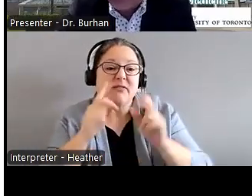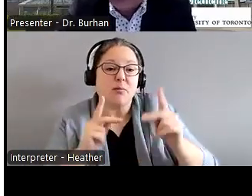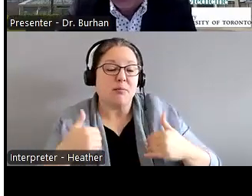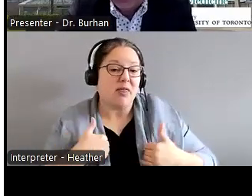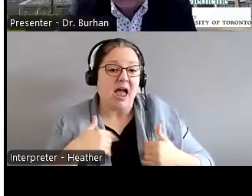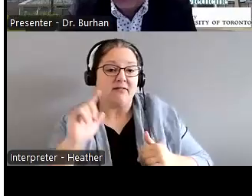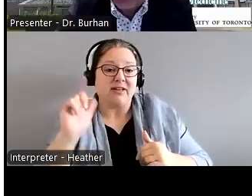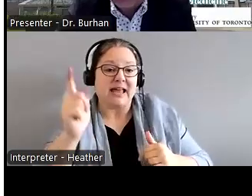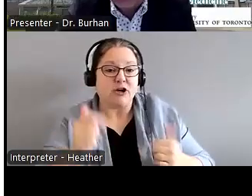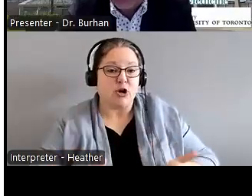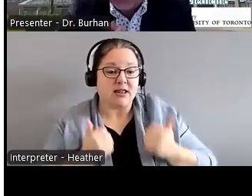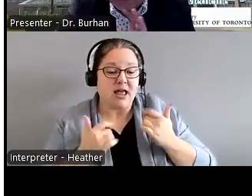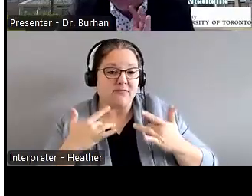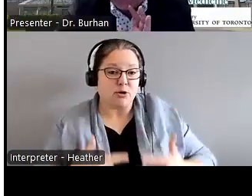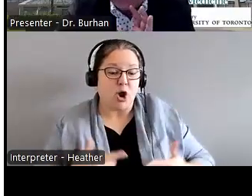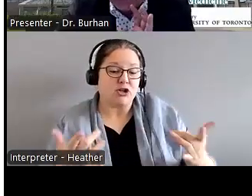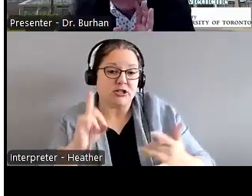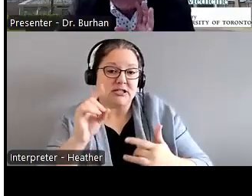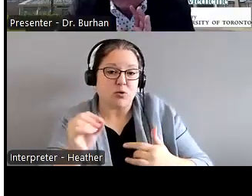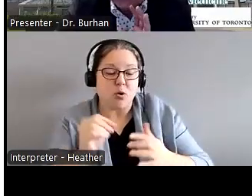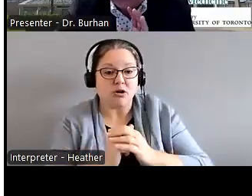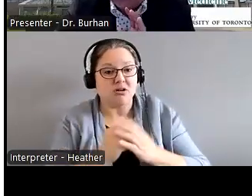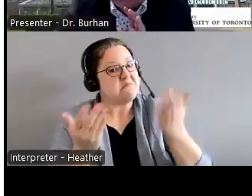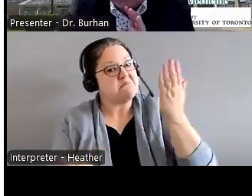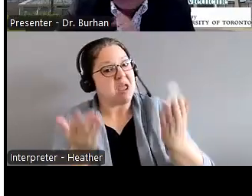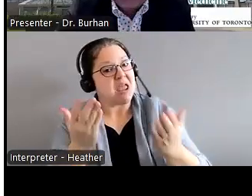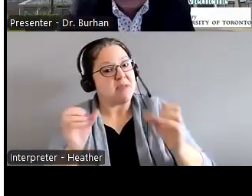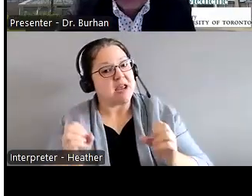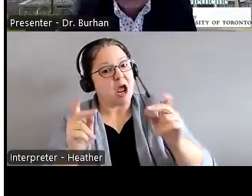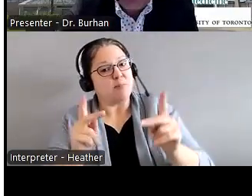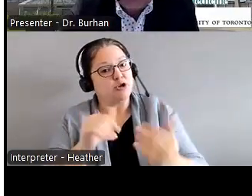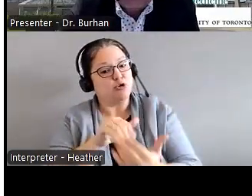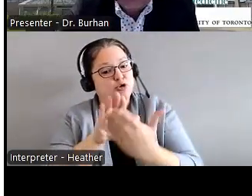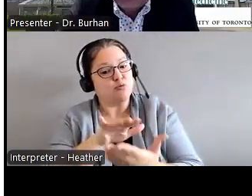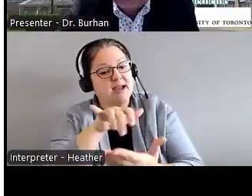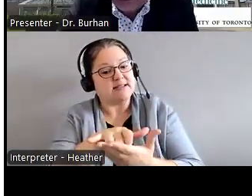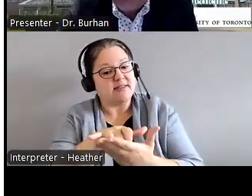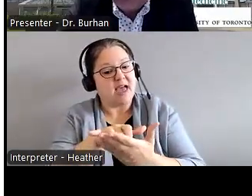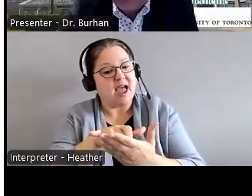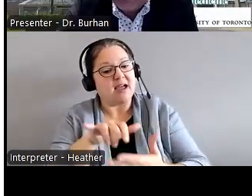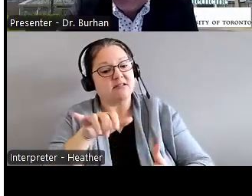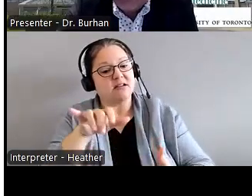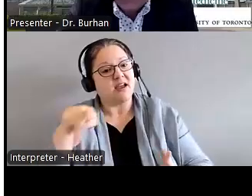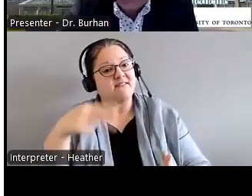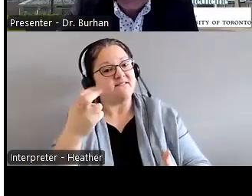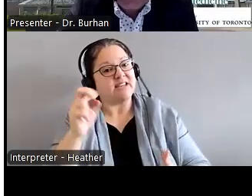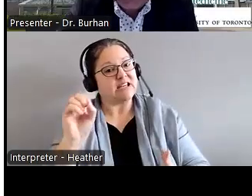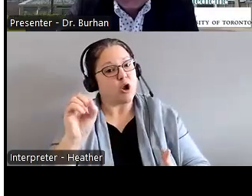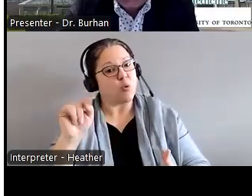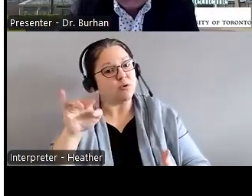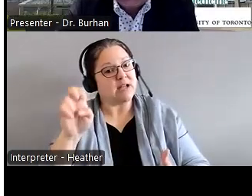than mild cognitive impairment. So it tells you that there might be an opportunity to address that phenotype before it become an